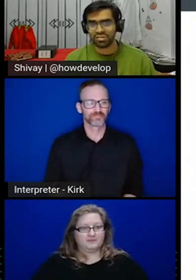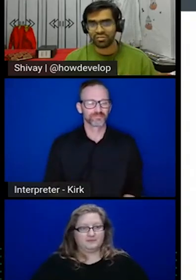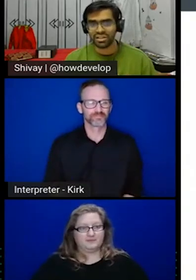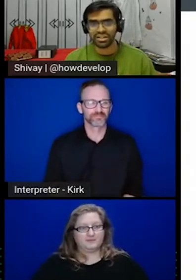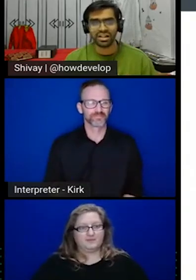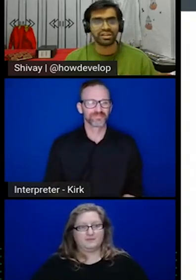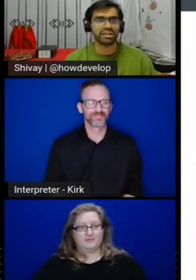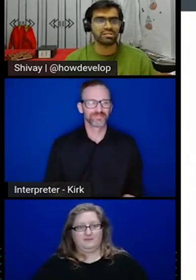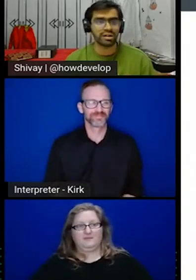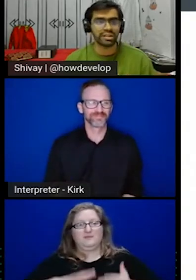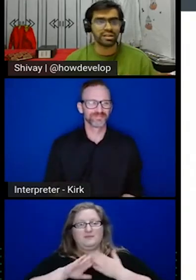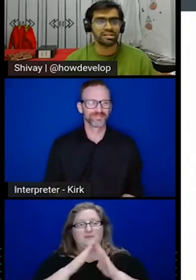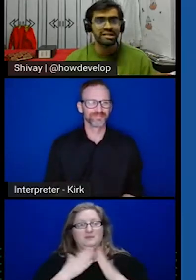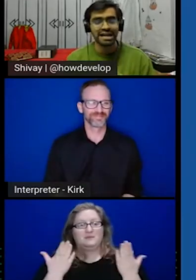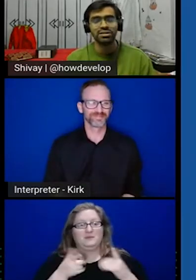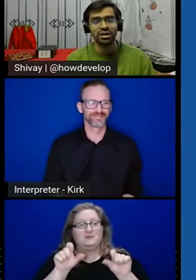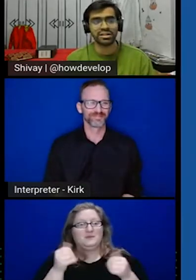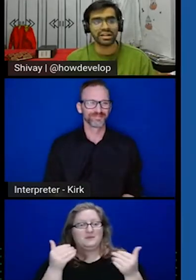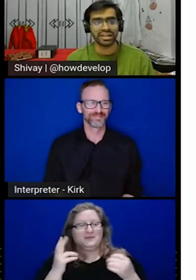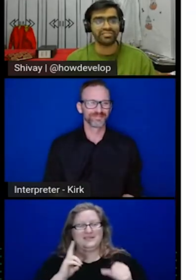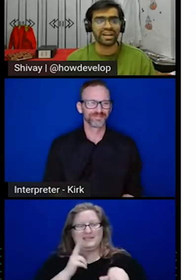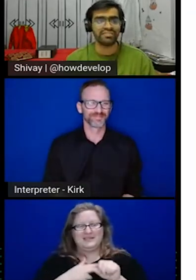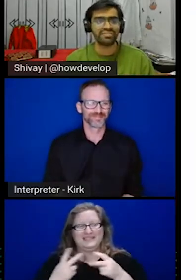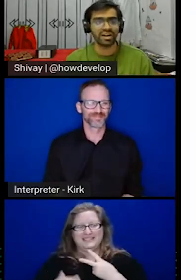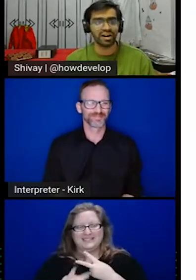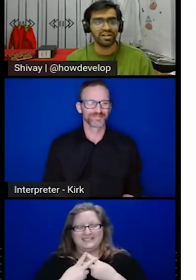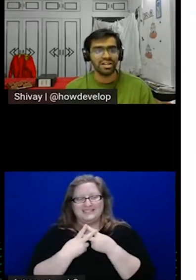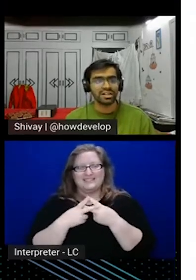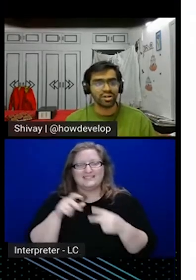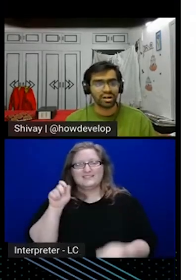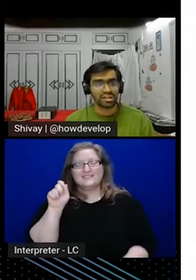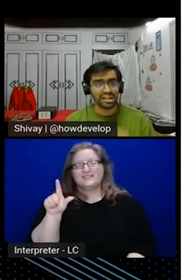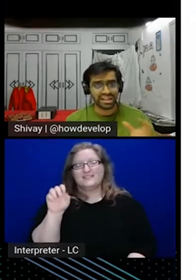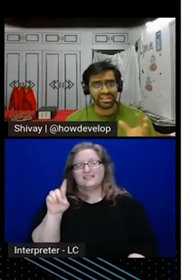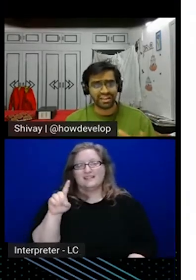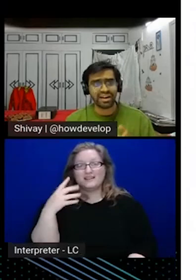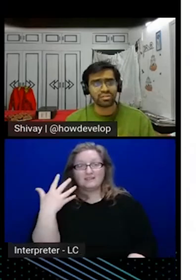community is over here. You can join slack.layer5